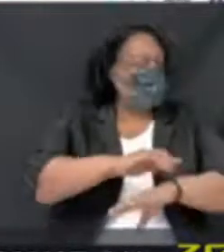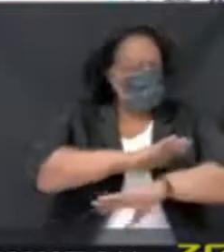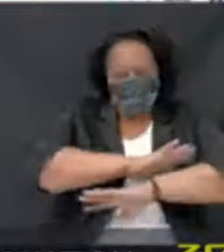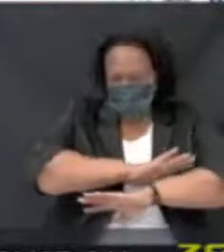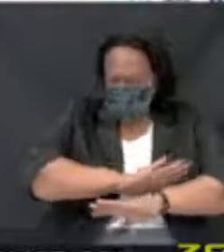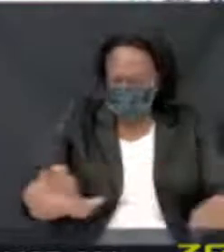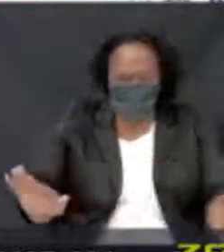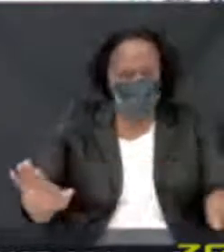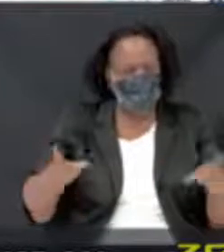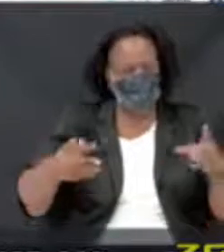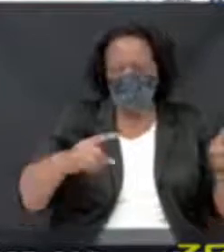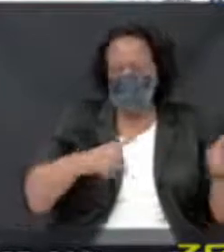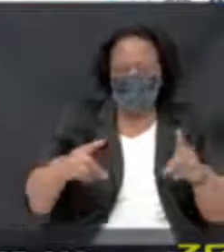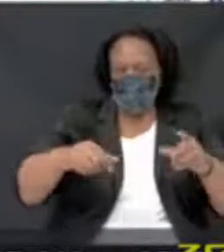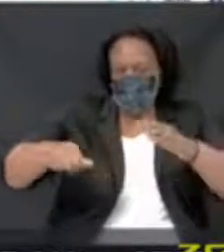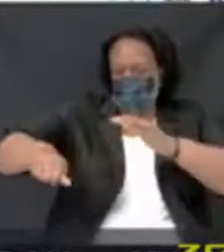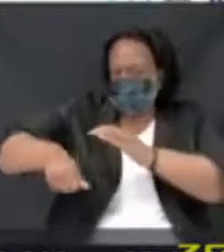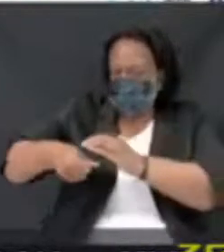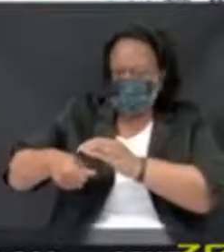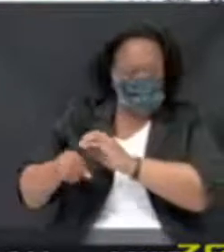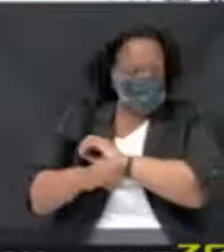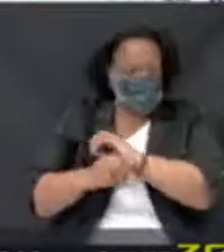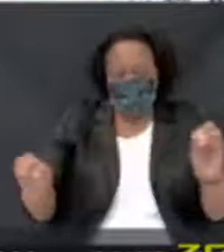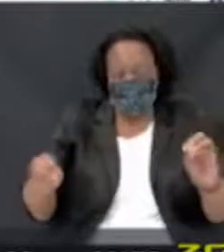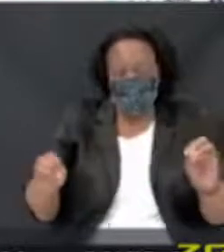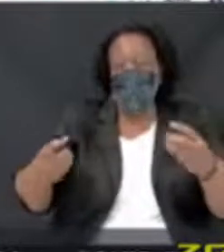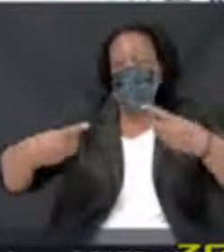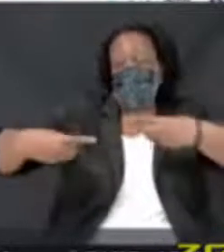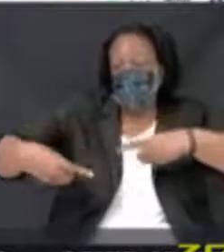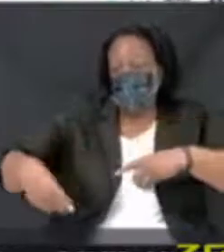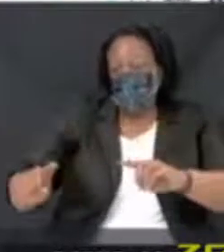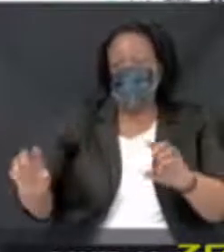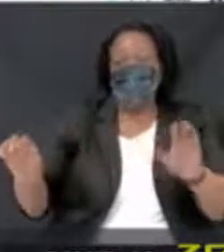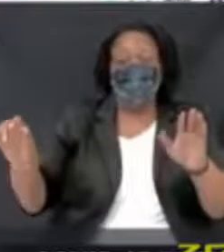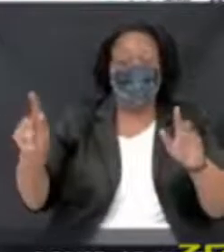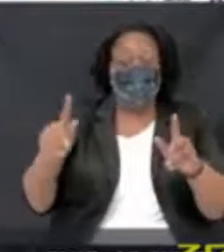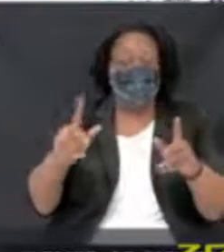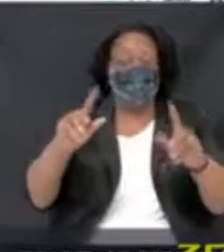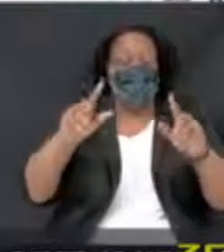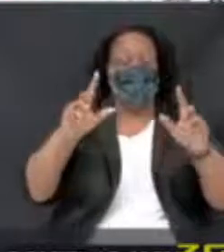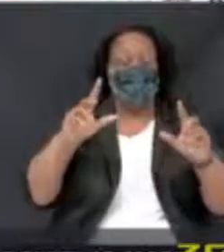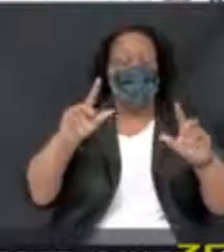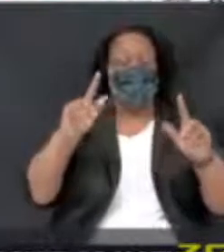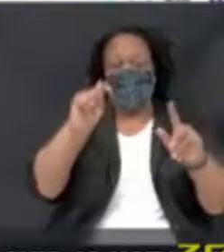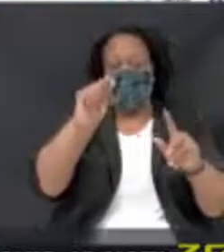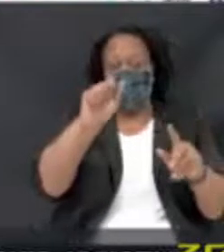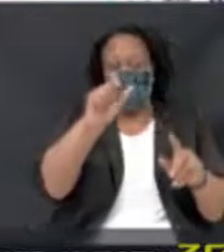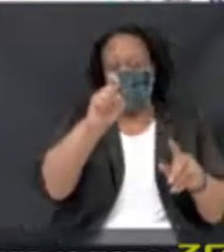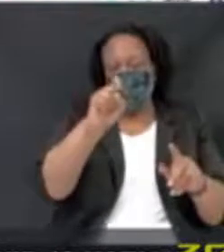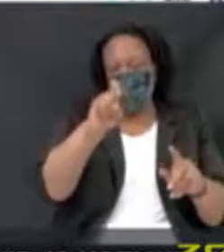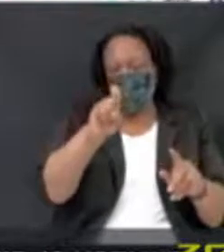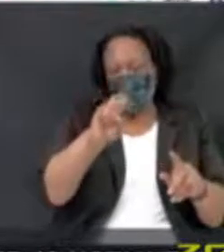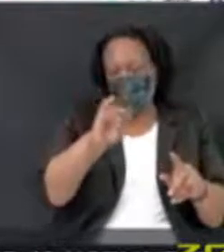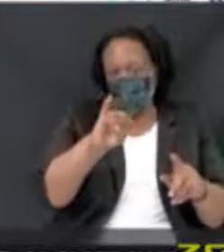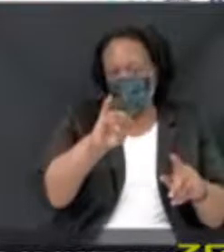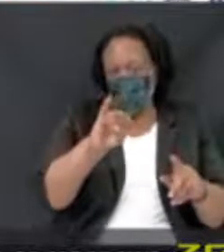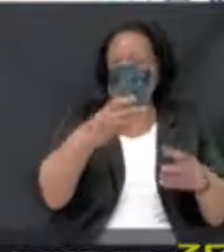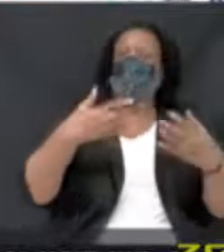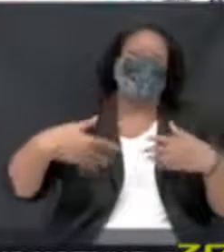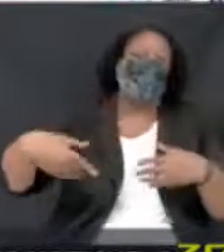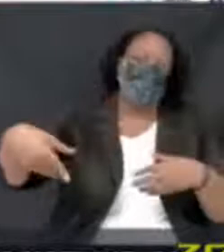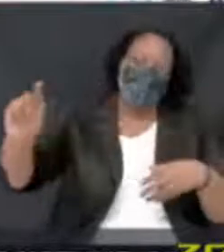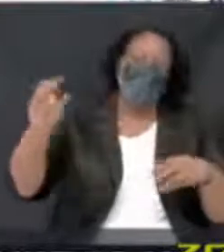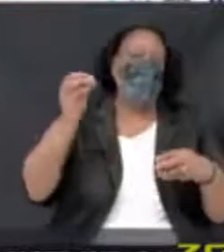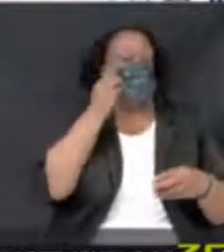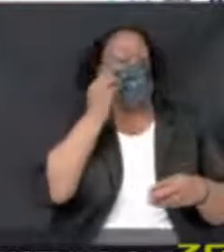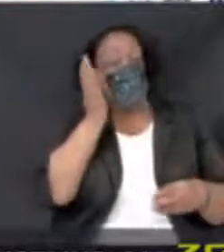society right away, meaning you can take a taxi of your choice and go to your home or a place of residence. You can go into